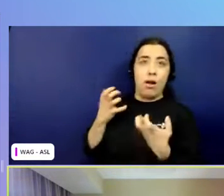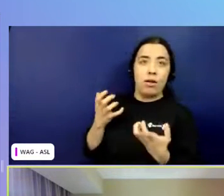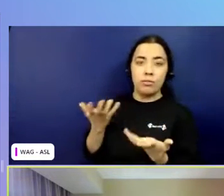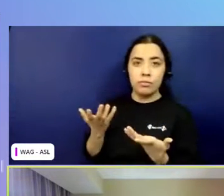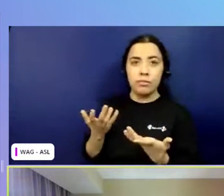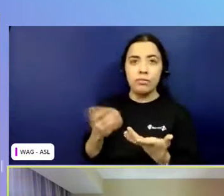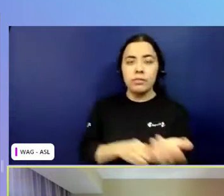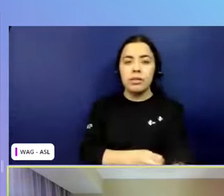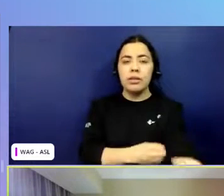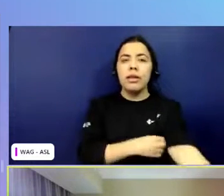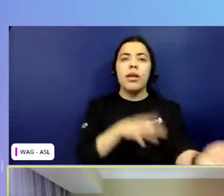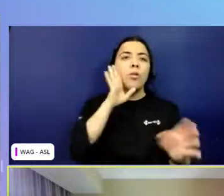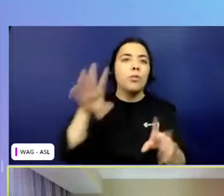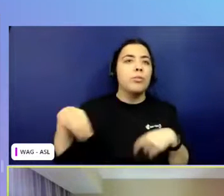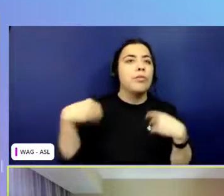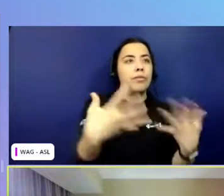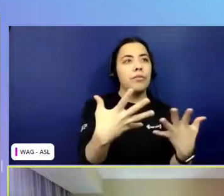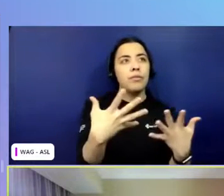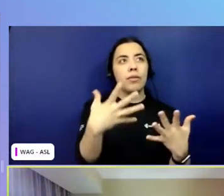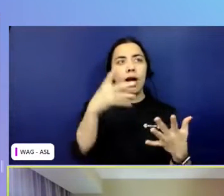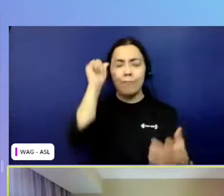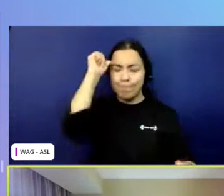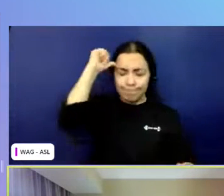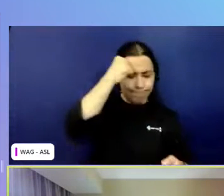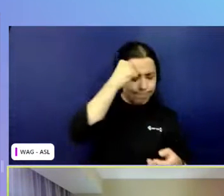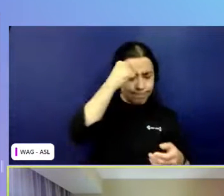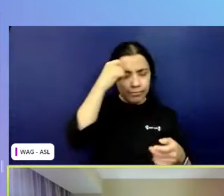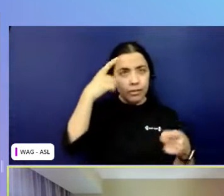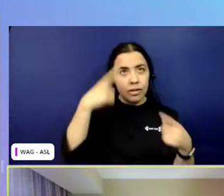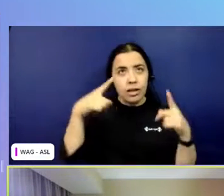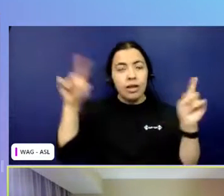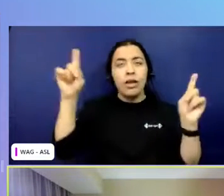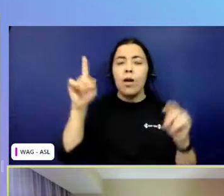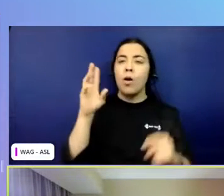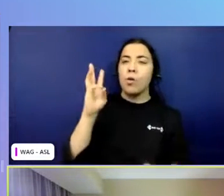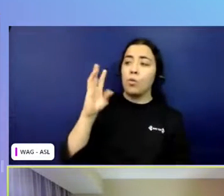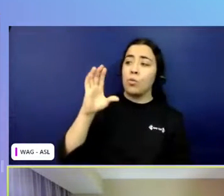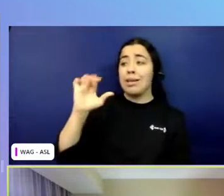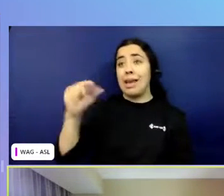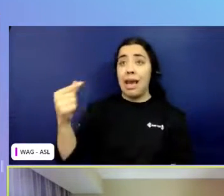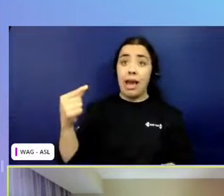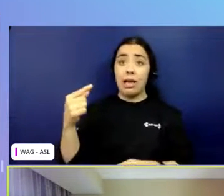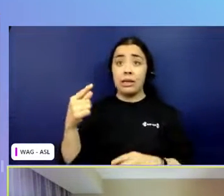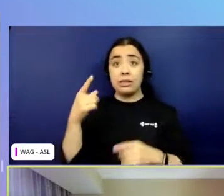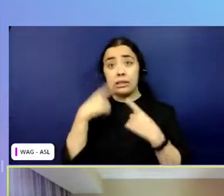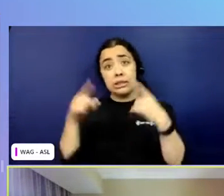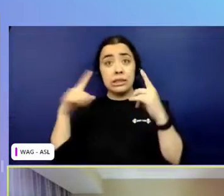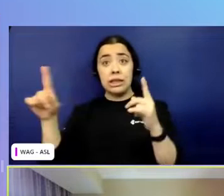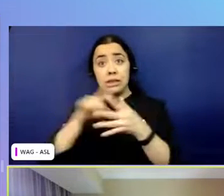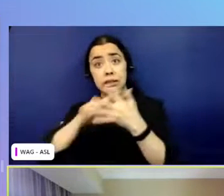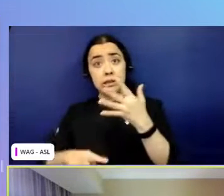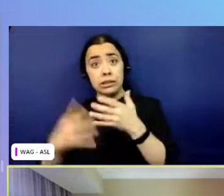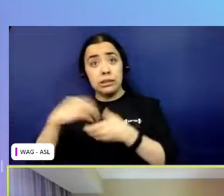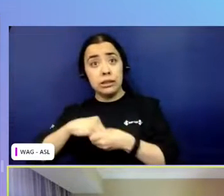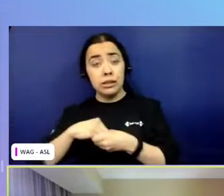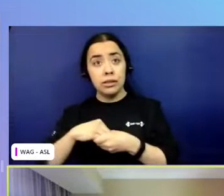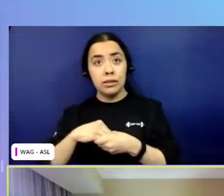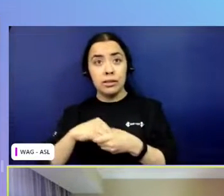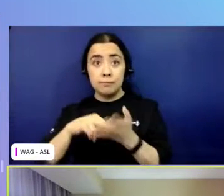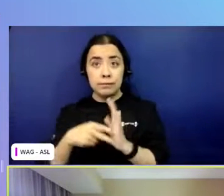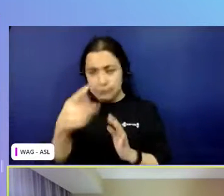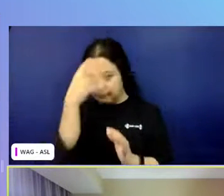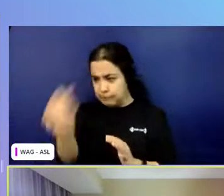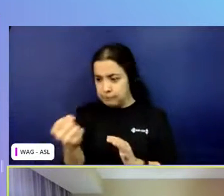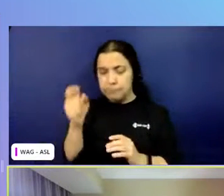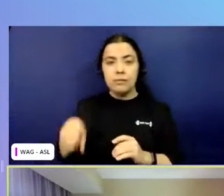will it allow them to really remember the WCAG success criterion? No. Will it allow them to